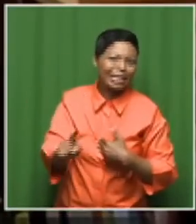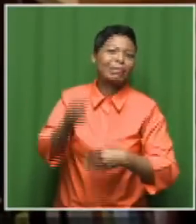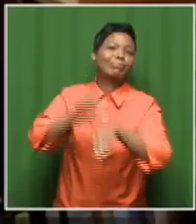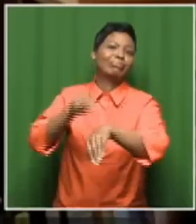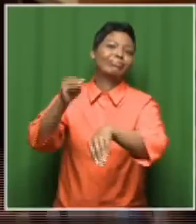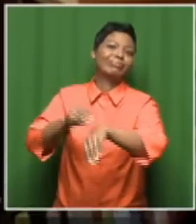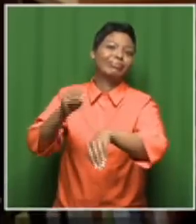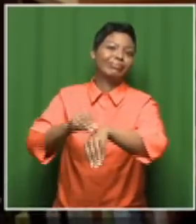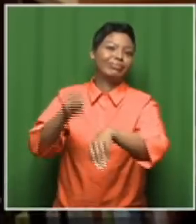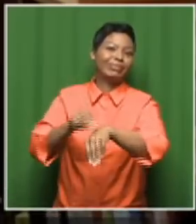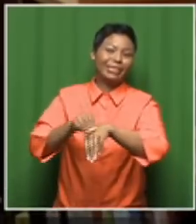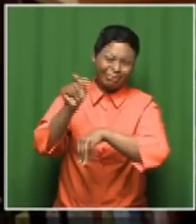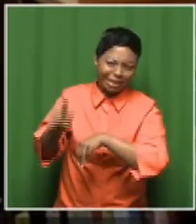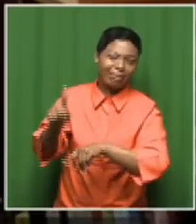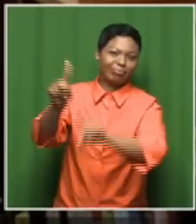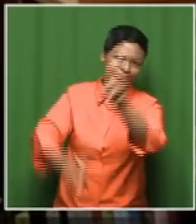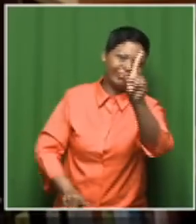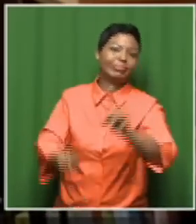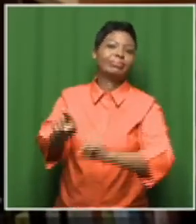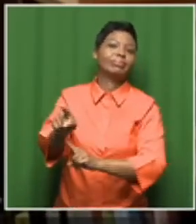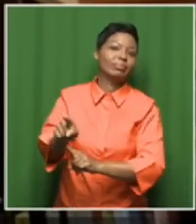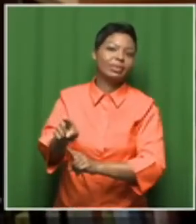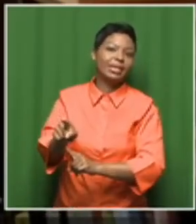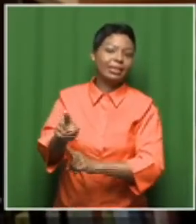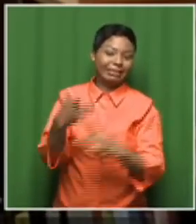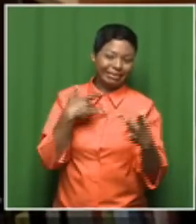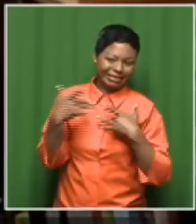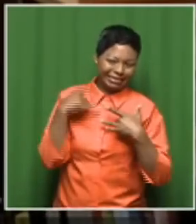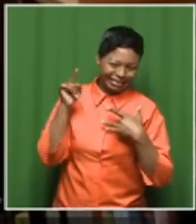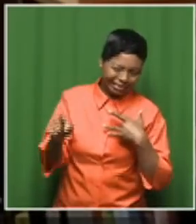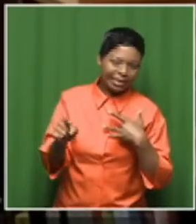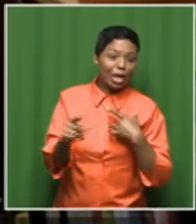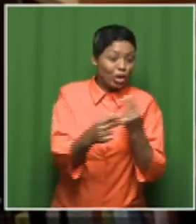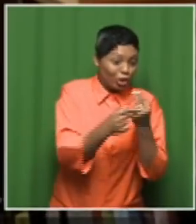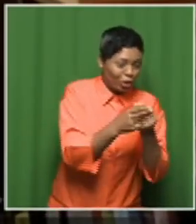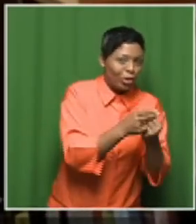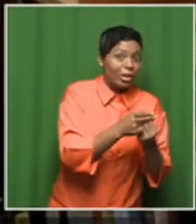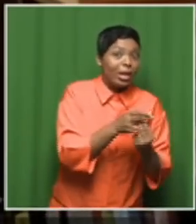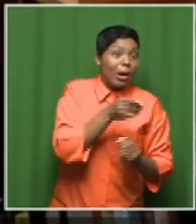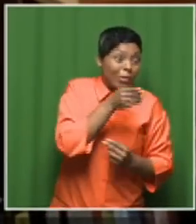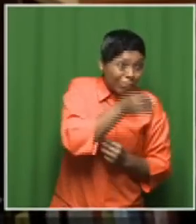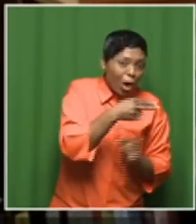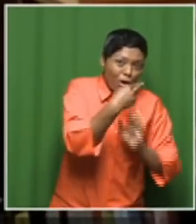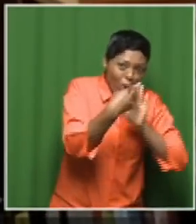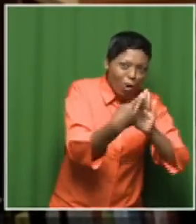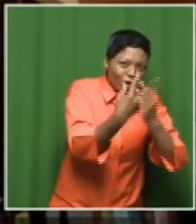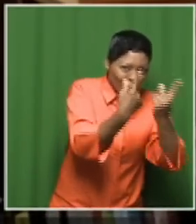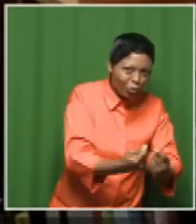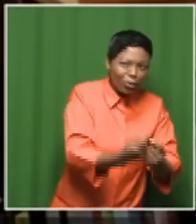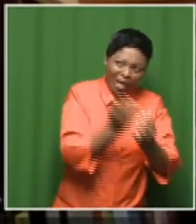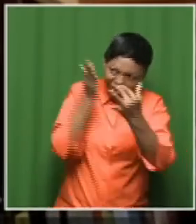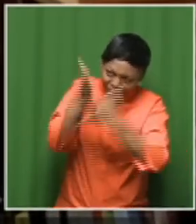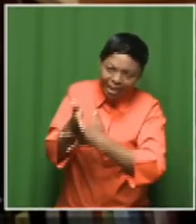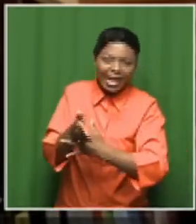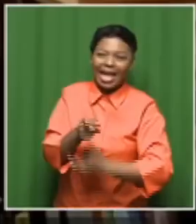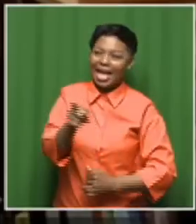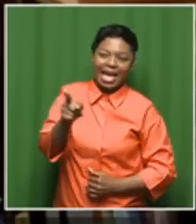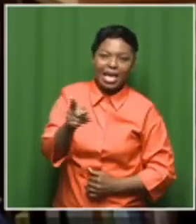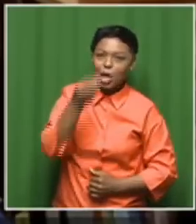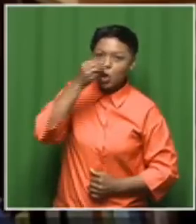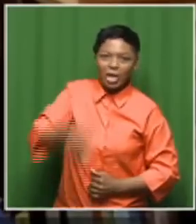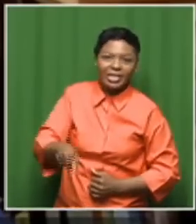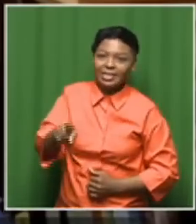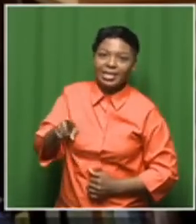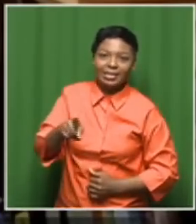another sop that's just thrown to us. The unions should be there saying, enough of this nonsense. This is what we